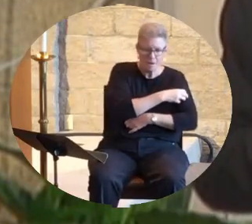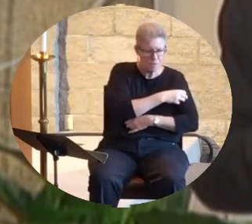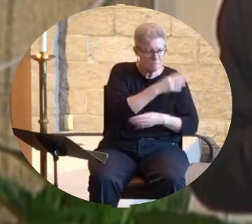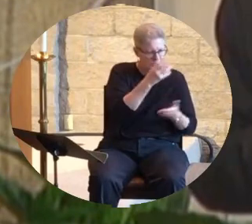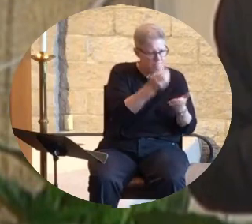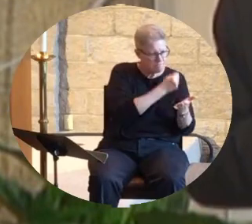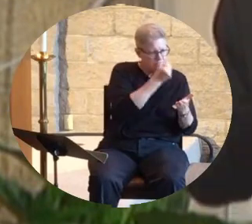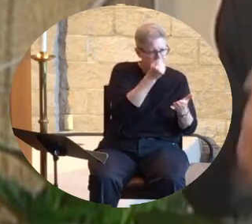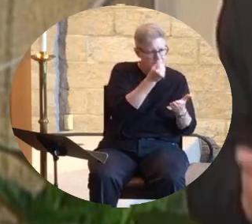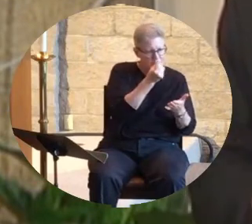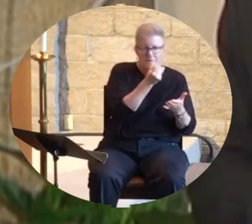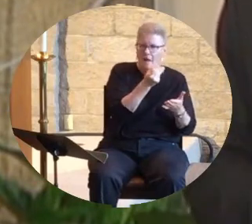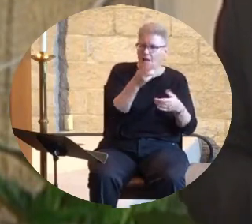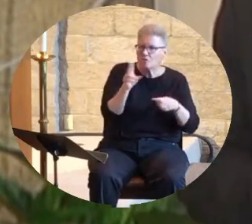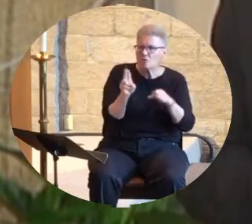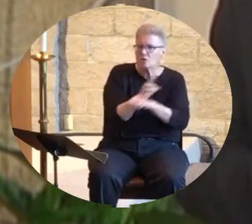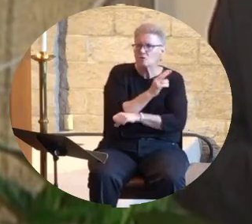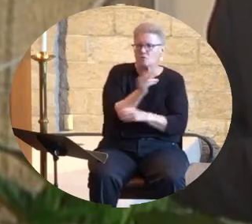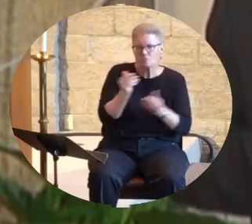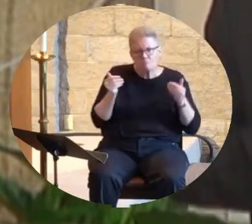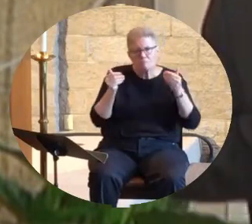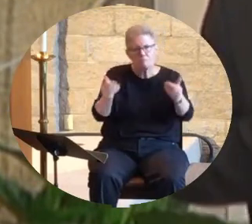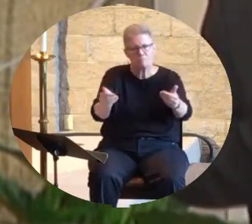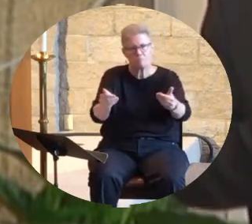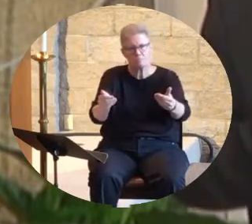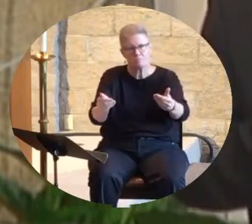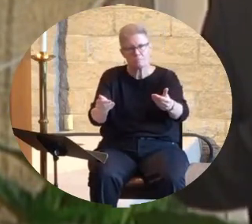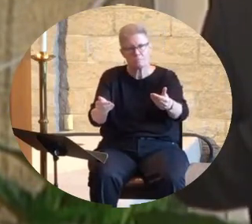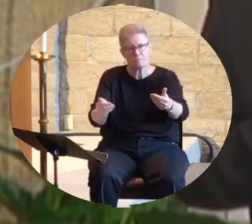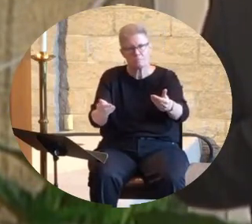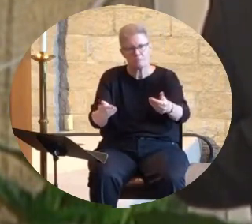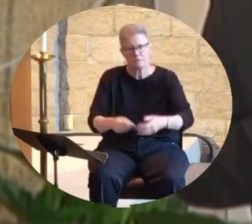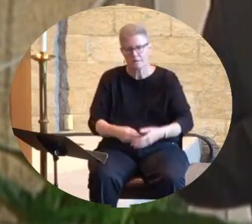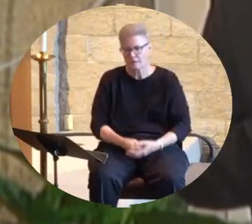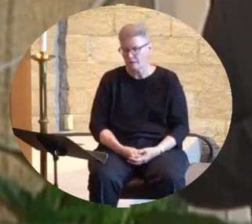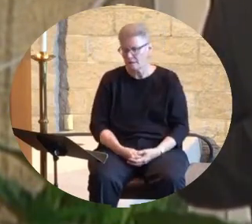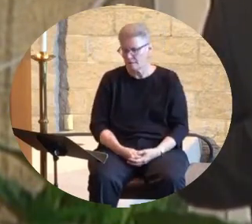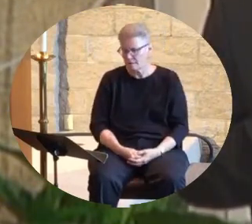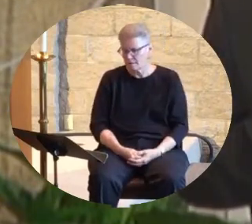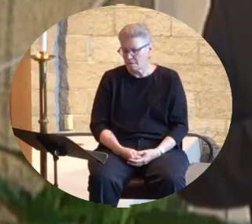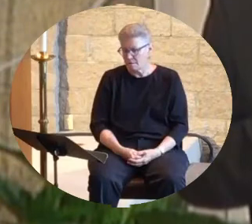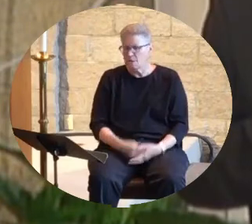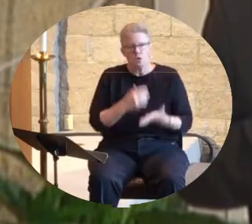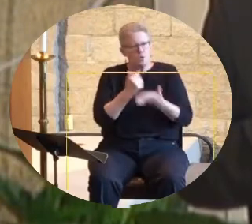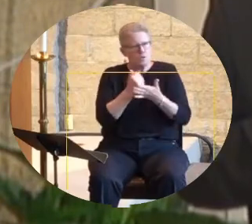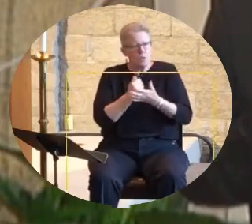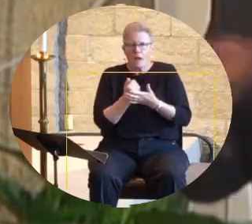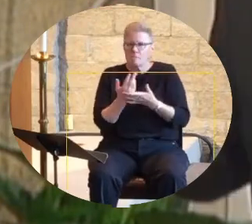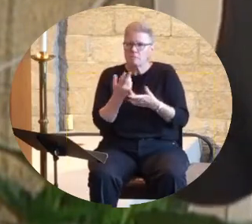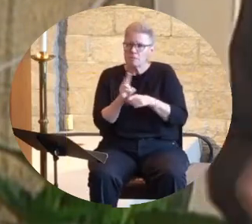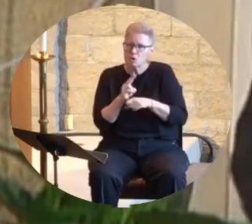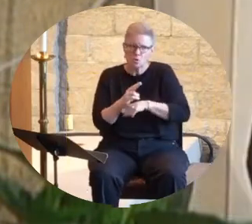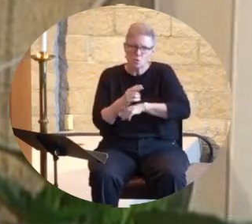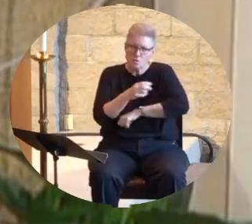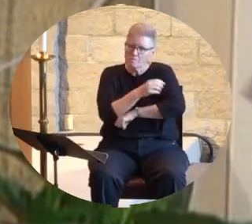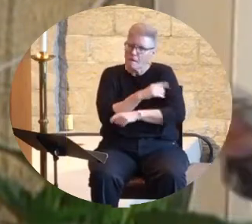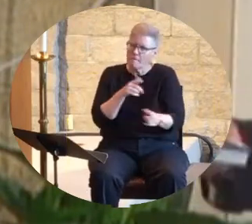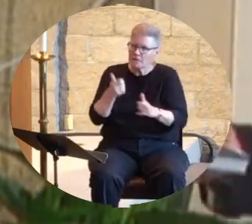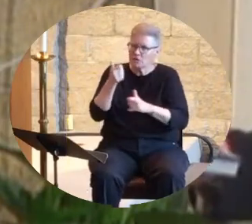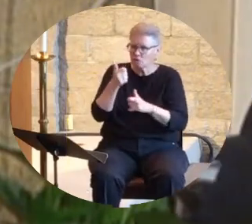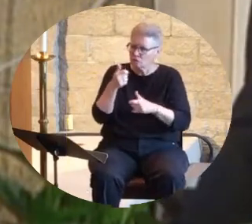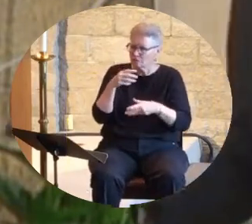silence. And that is how we quicken these powers within us. And you know what? It's